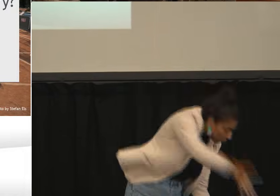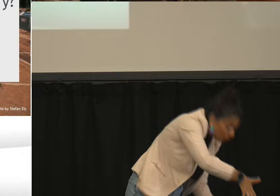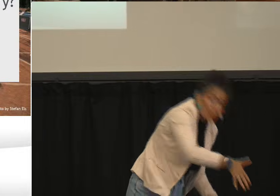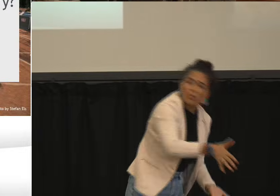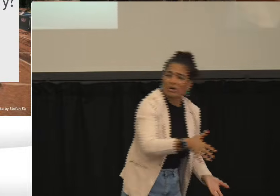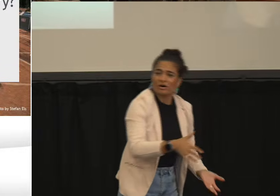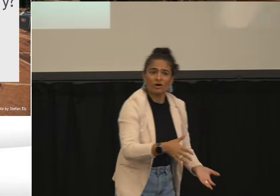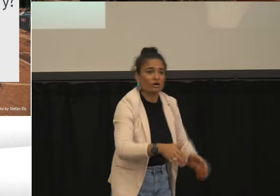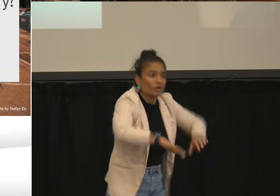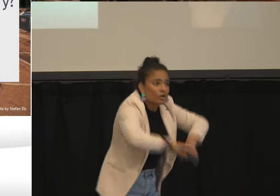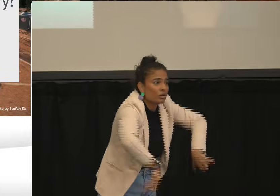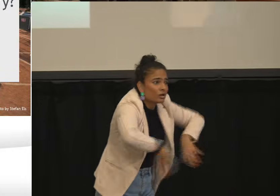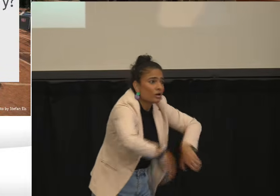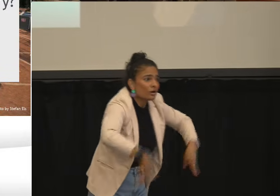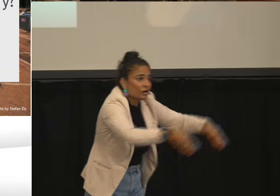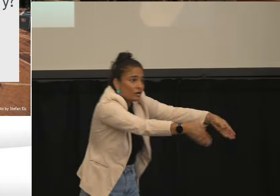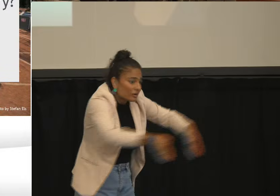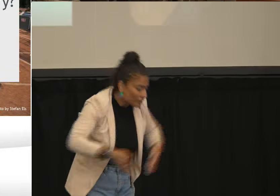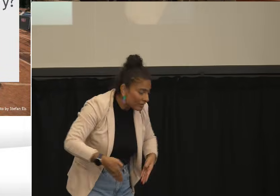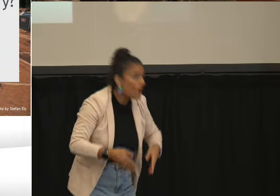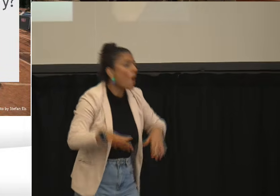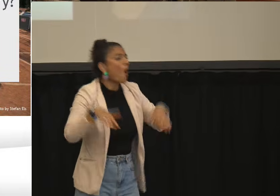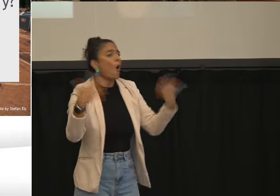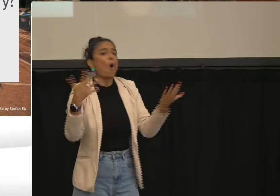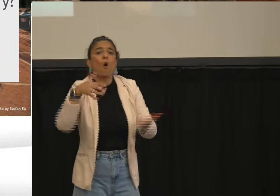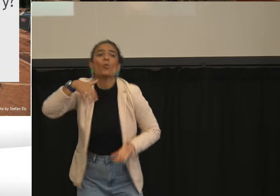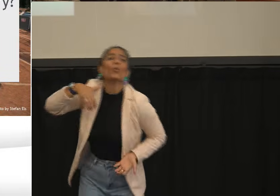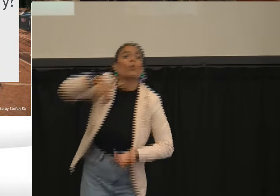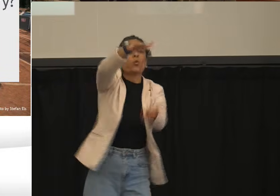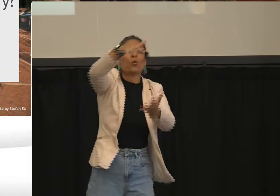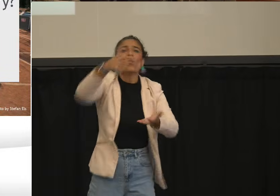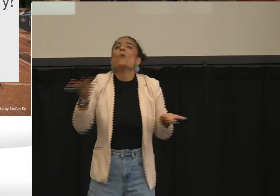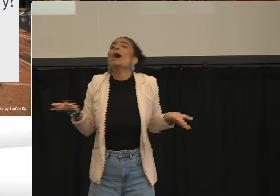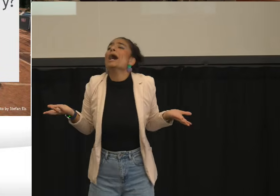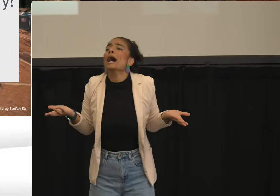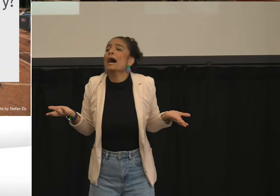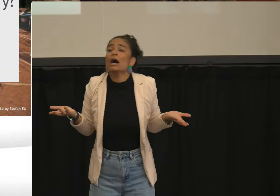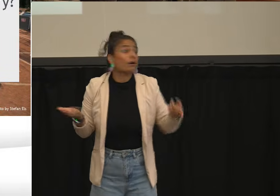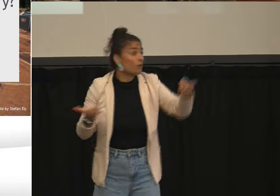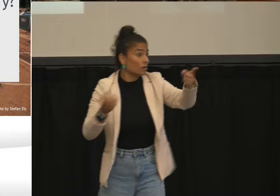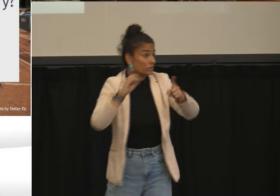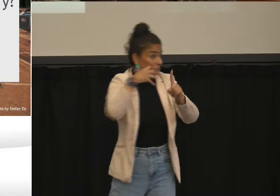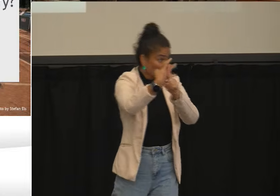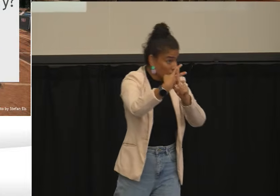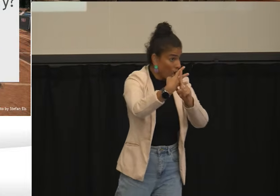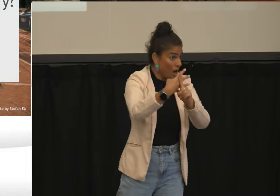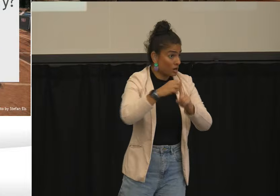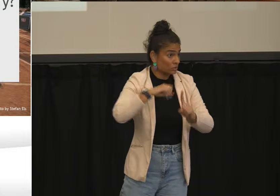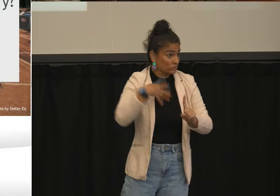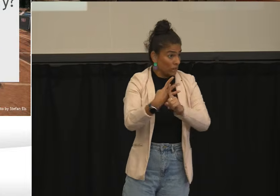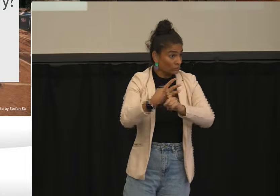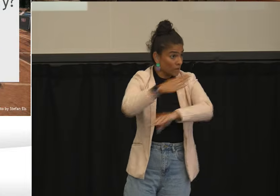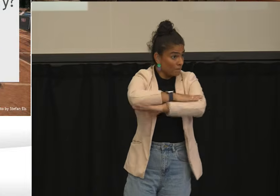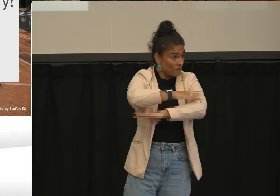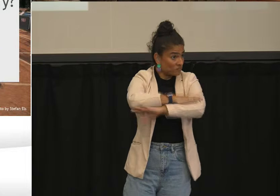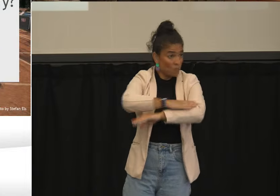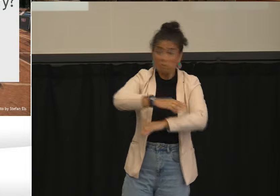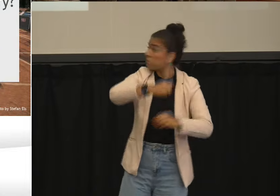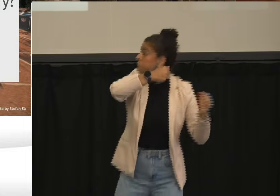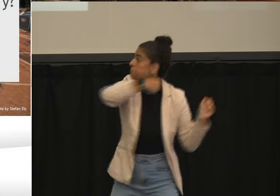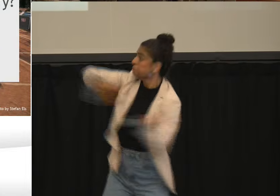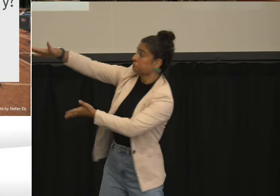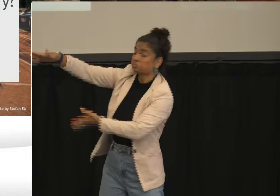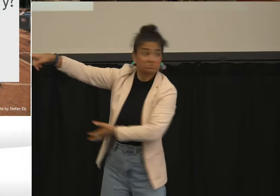And where do we keep this? Do we shove it under another piece of ground, or do we put it up in the clouds,